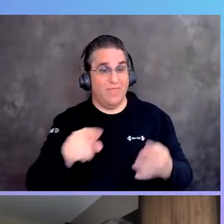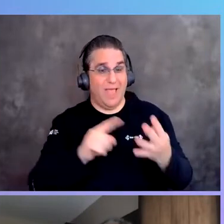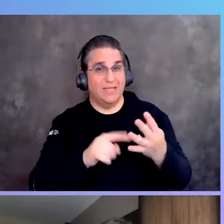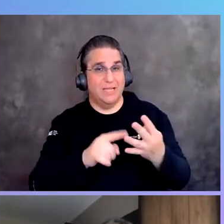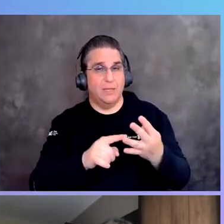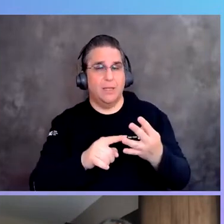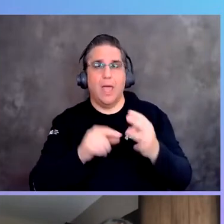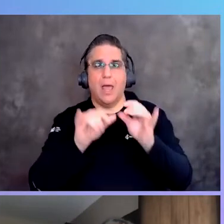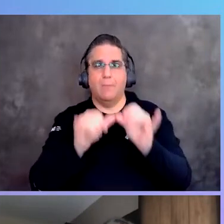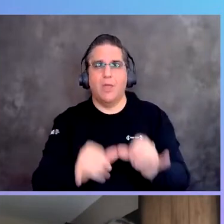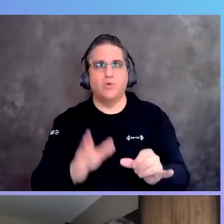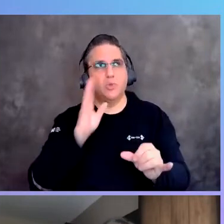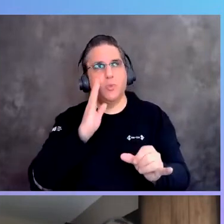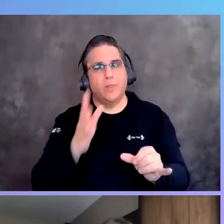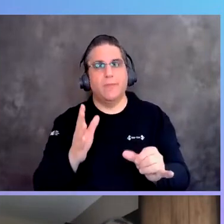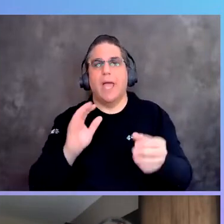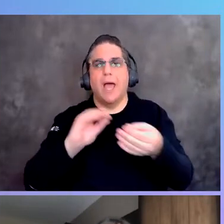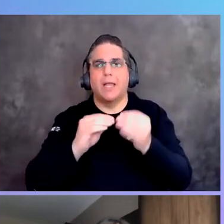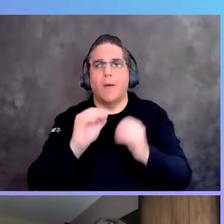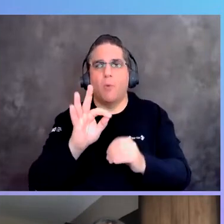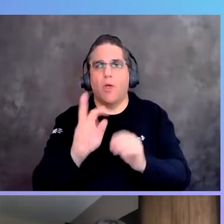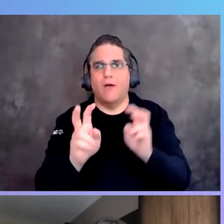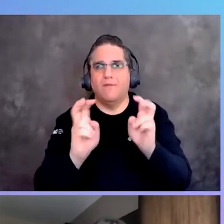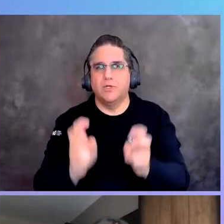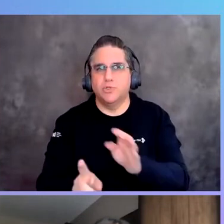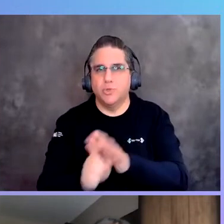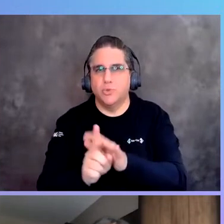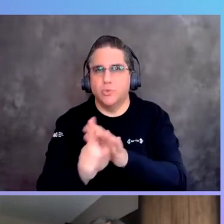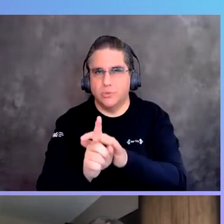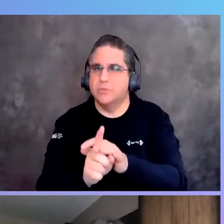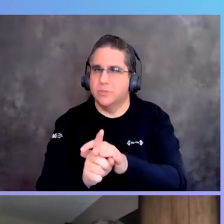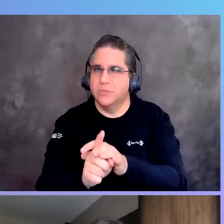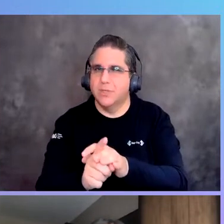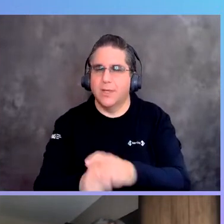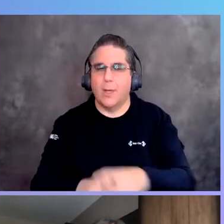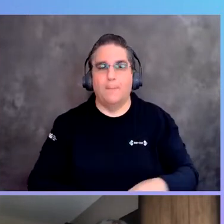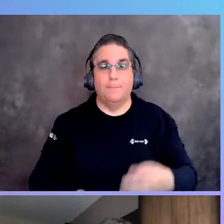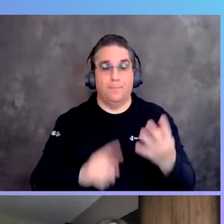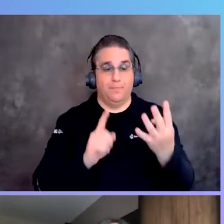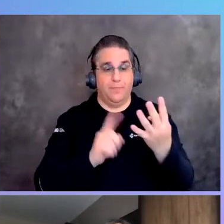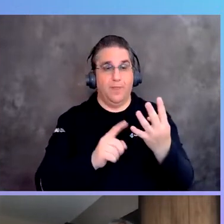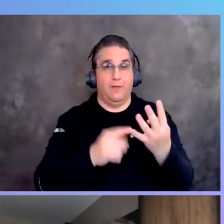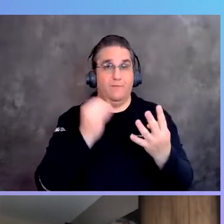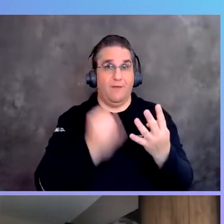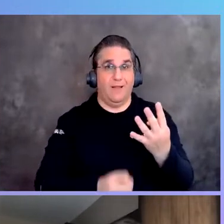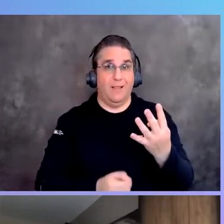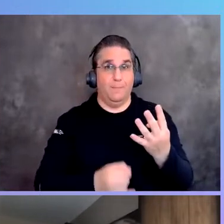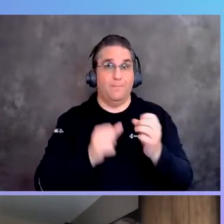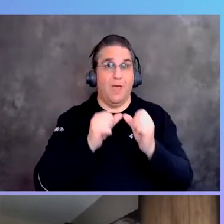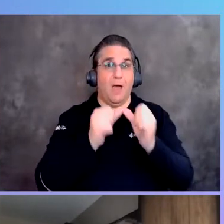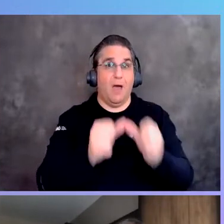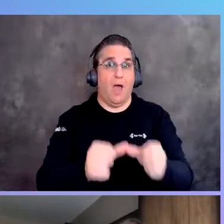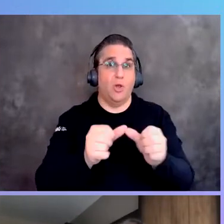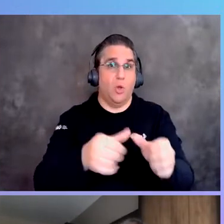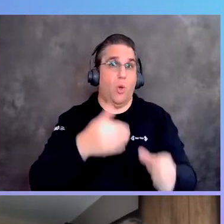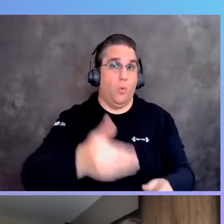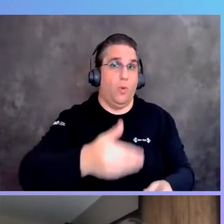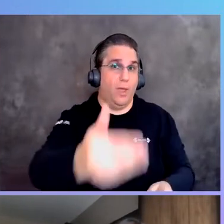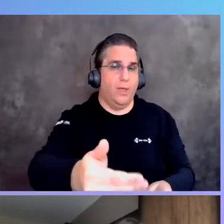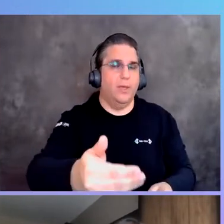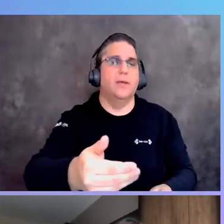of issues, which can continue. And then finally, on an ongoing basis. So this